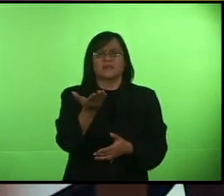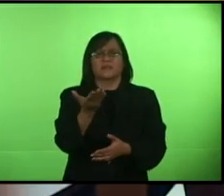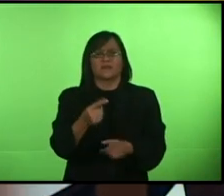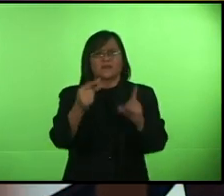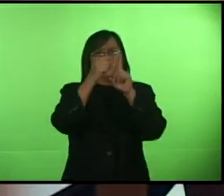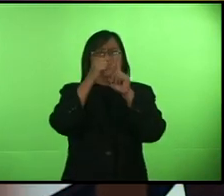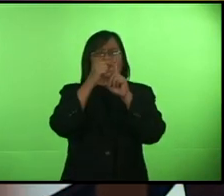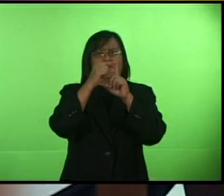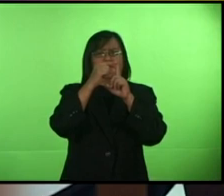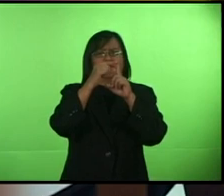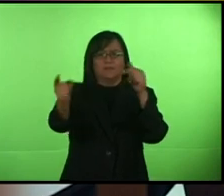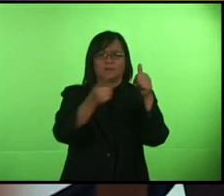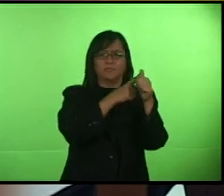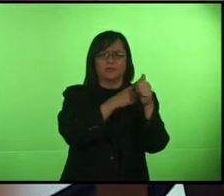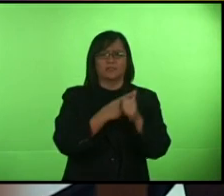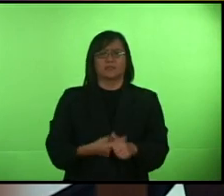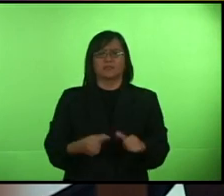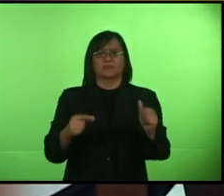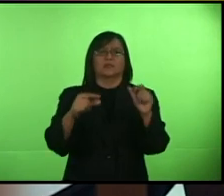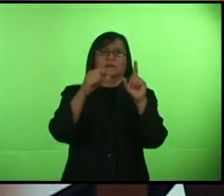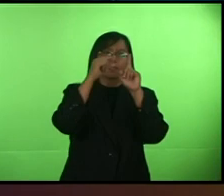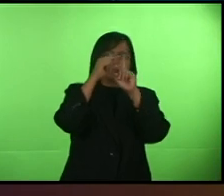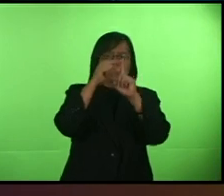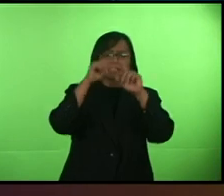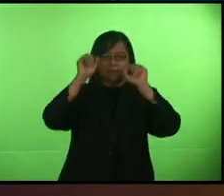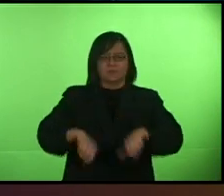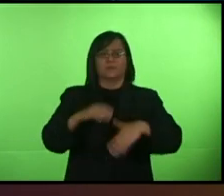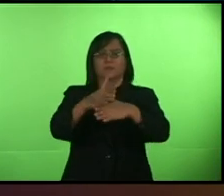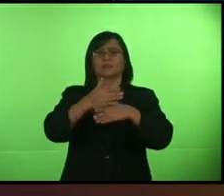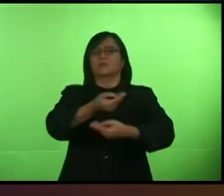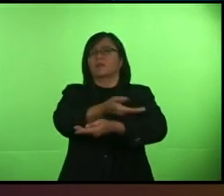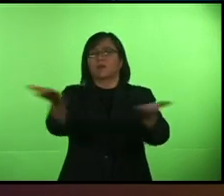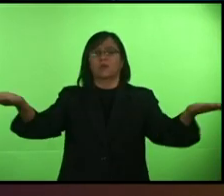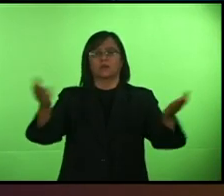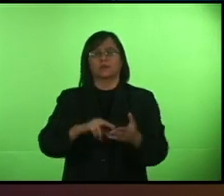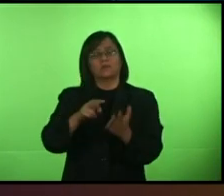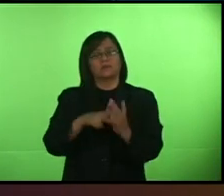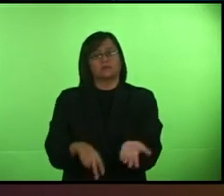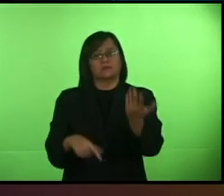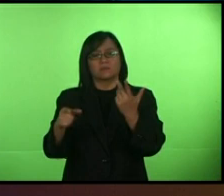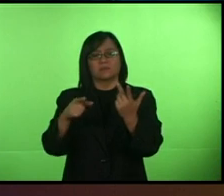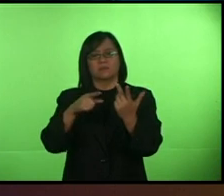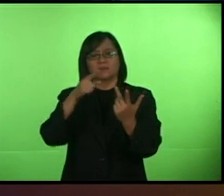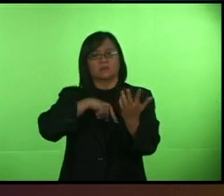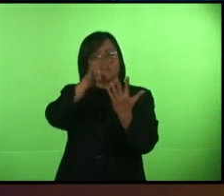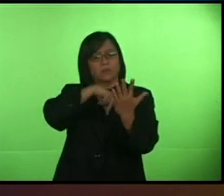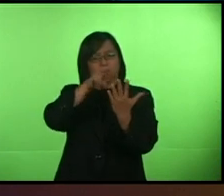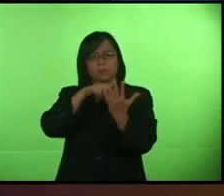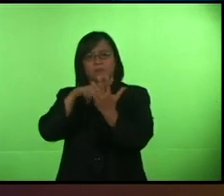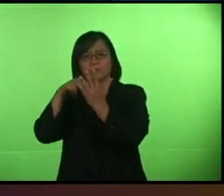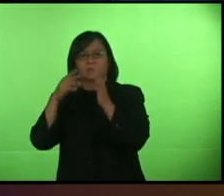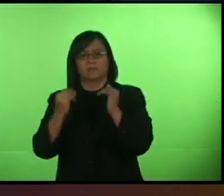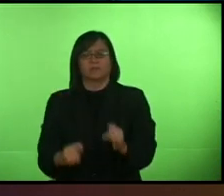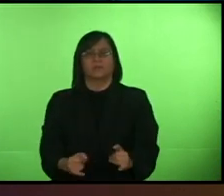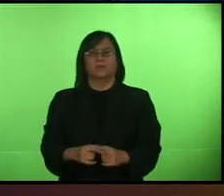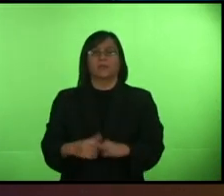one, letters. Okay, can be shared by everybody or just read through